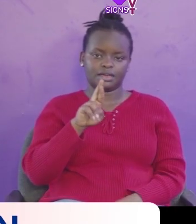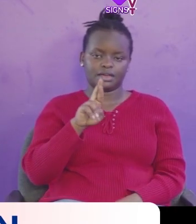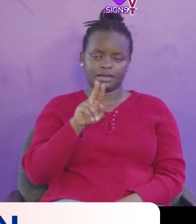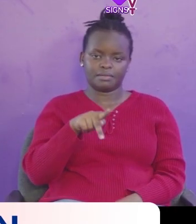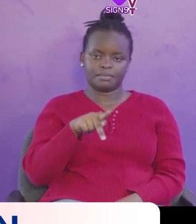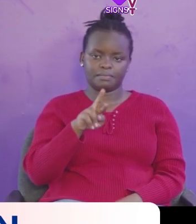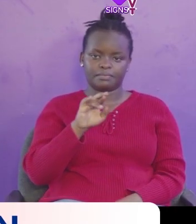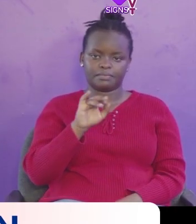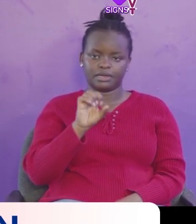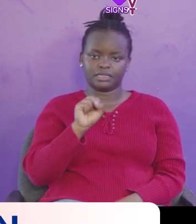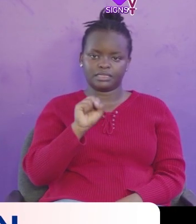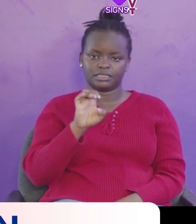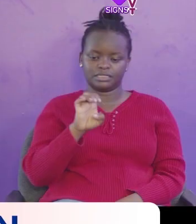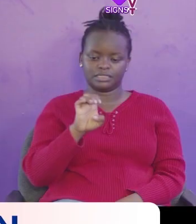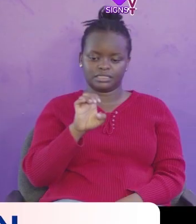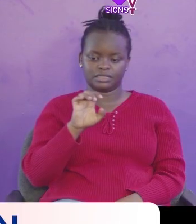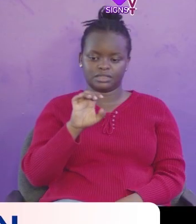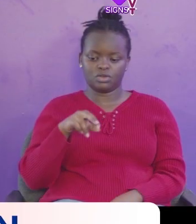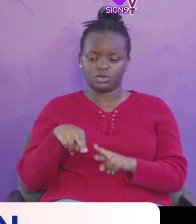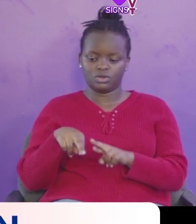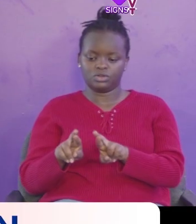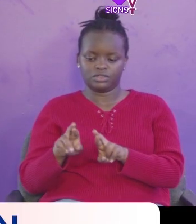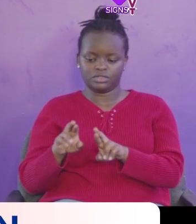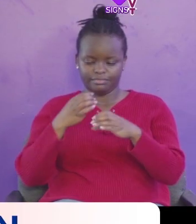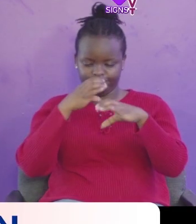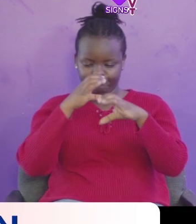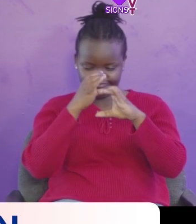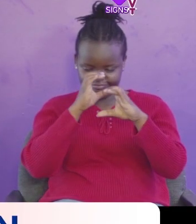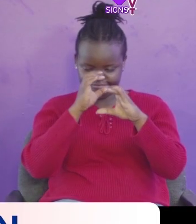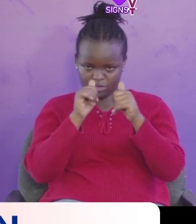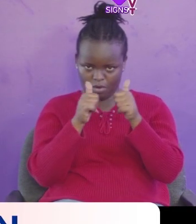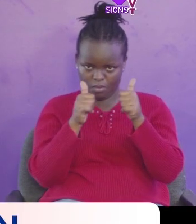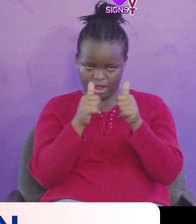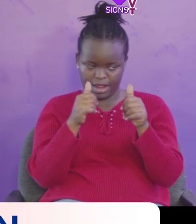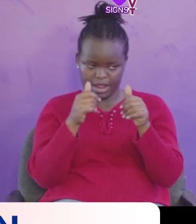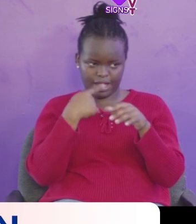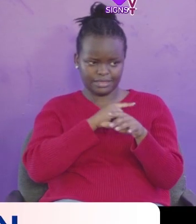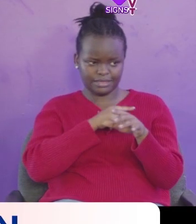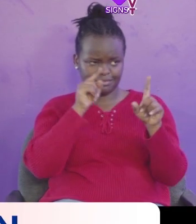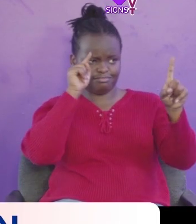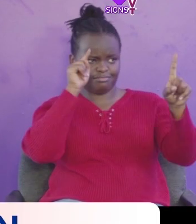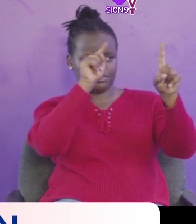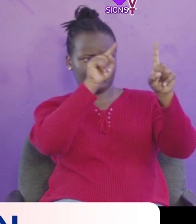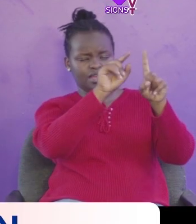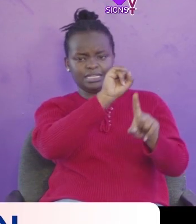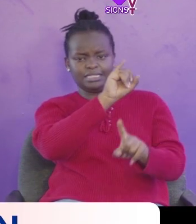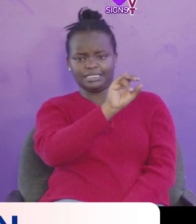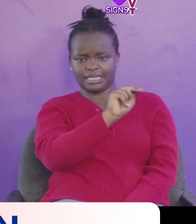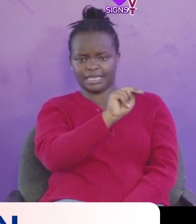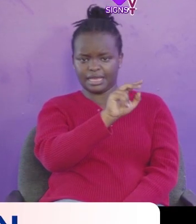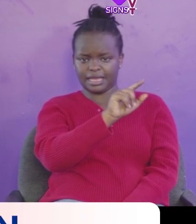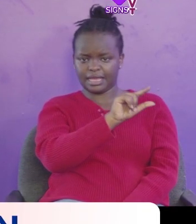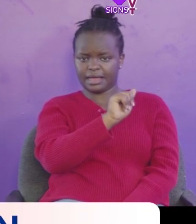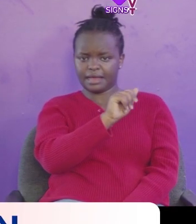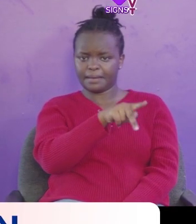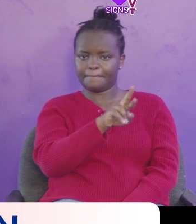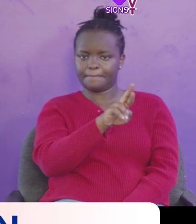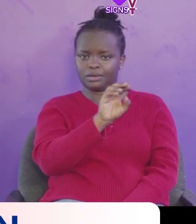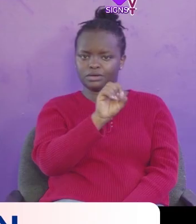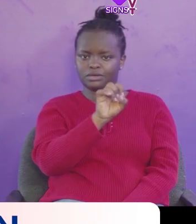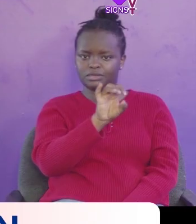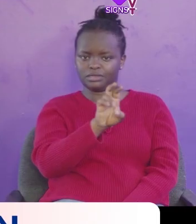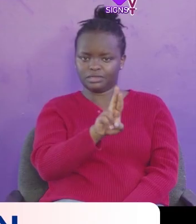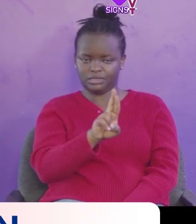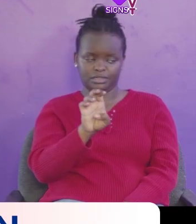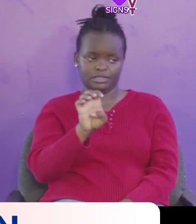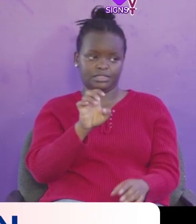tuweke microscope hapa. We are looking at Singapore in Mukuru. You know, is